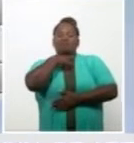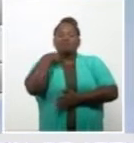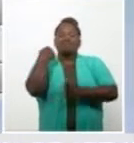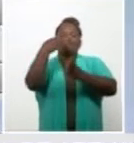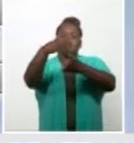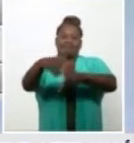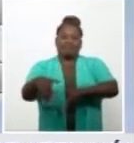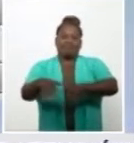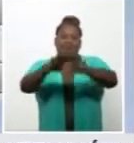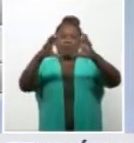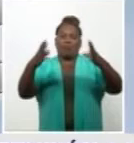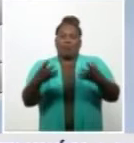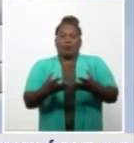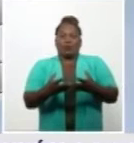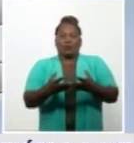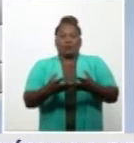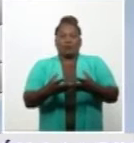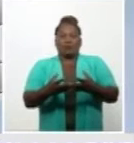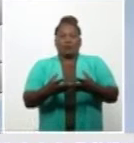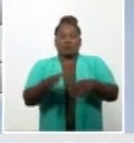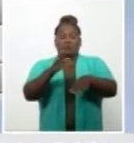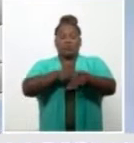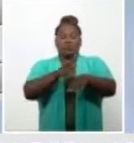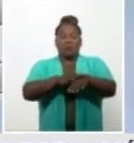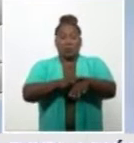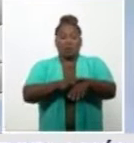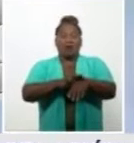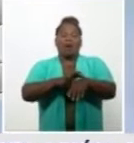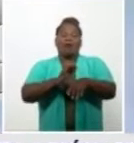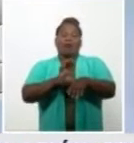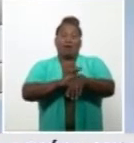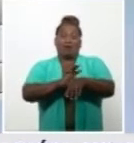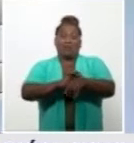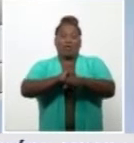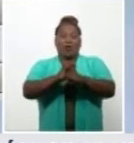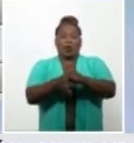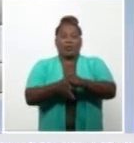The region of the Americas, and yesterday we were reviewing the data,